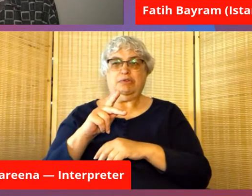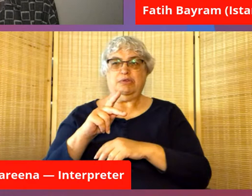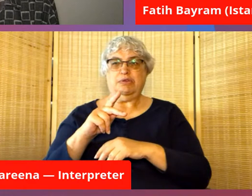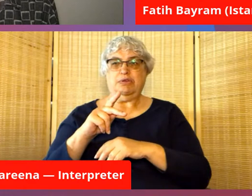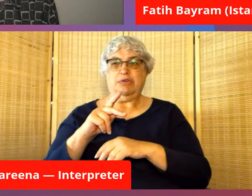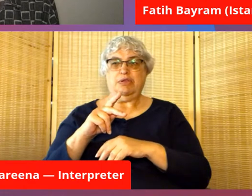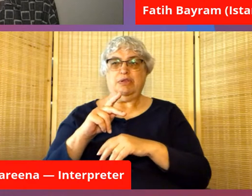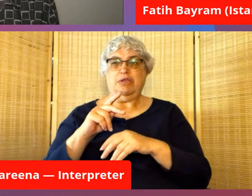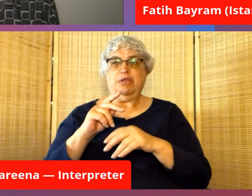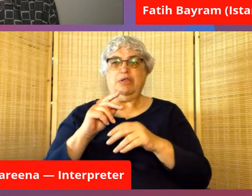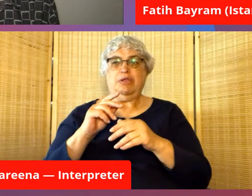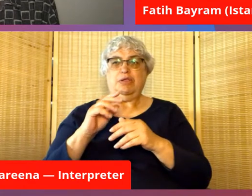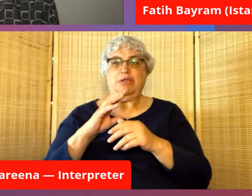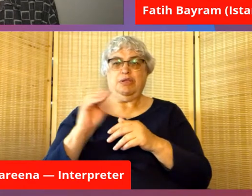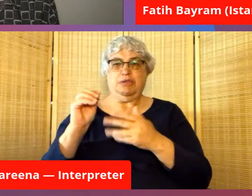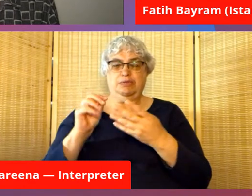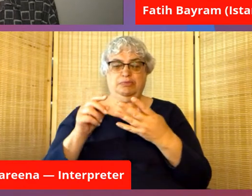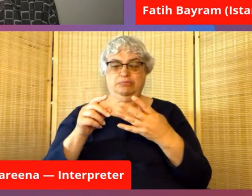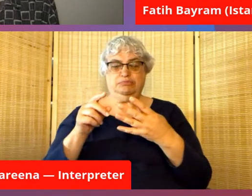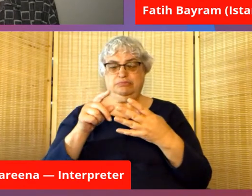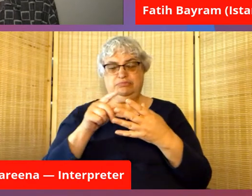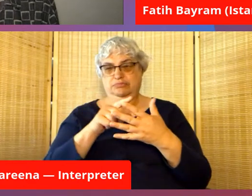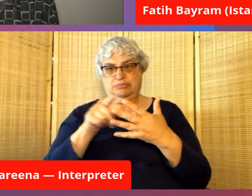composed by Ertuğrul Erkeşi.